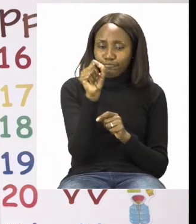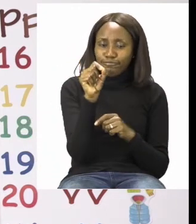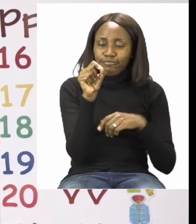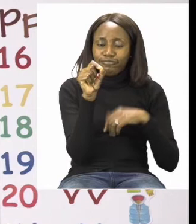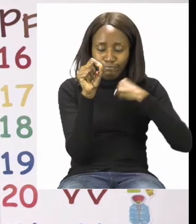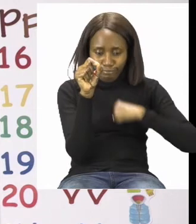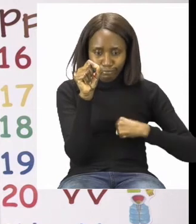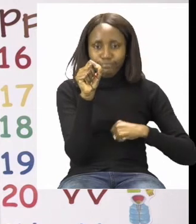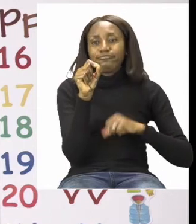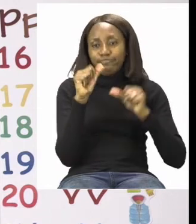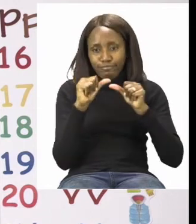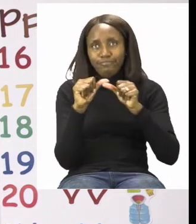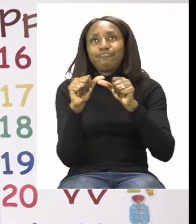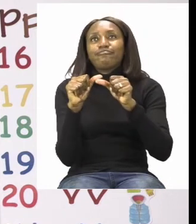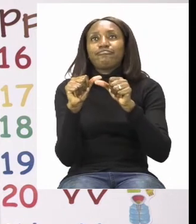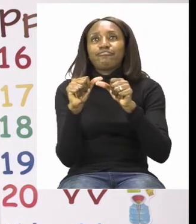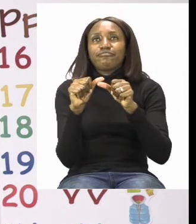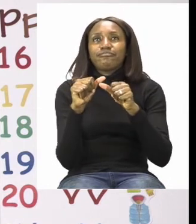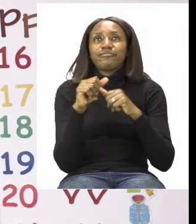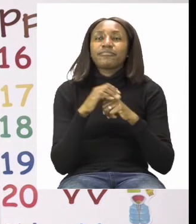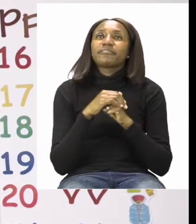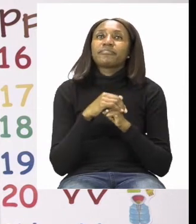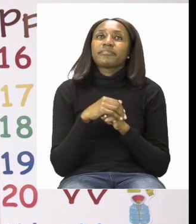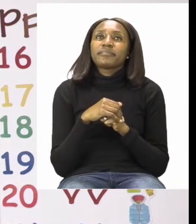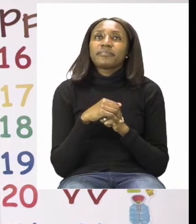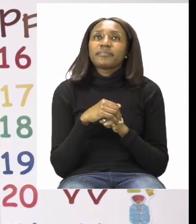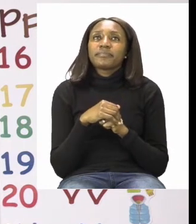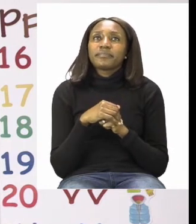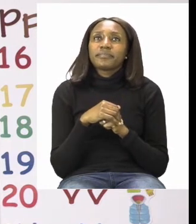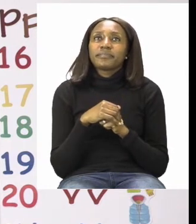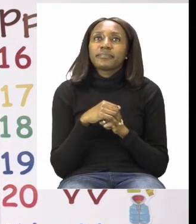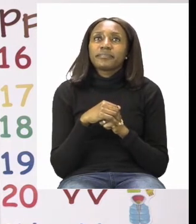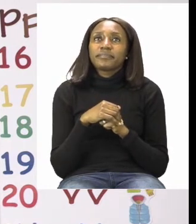going up. Take your time.